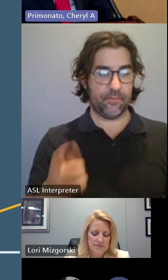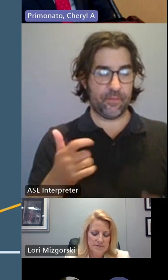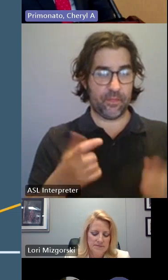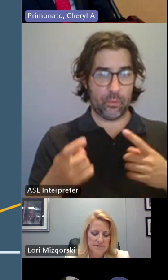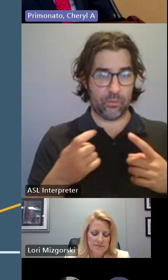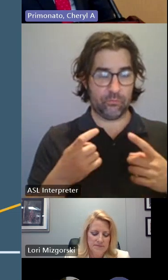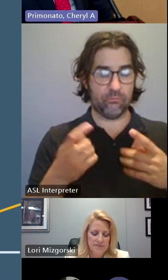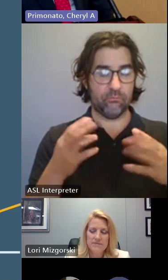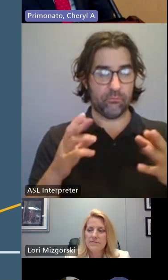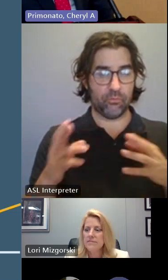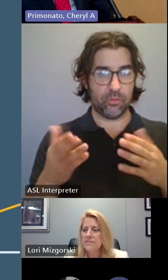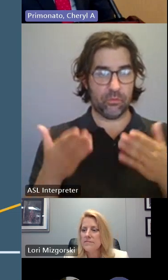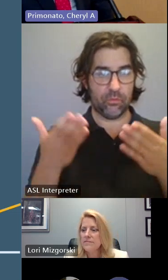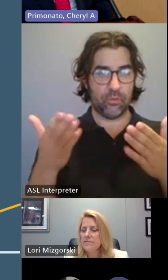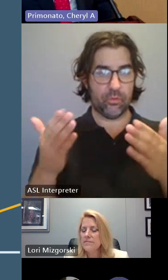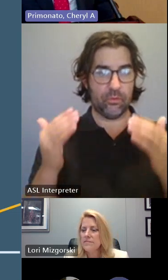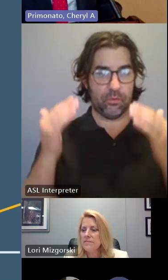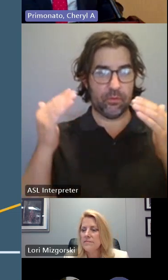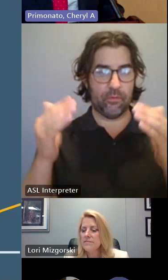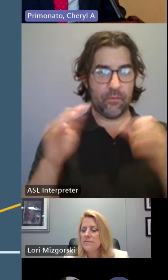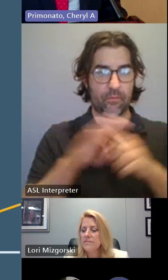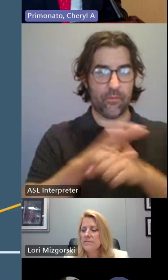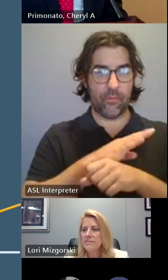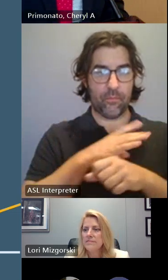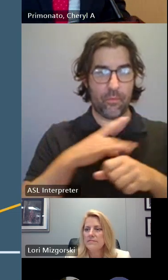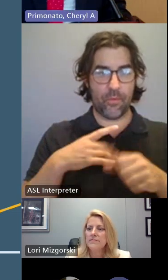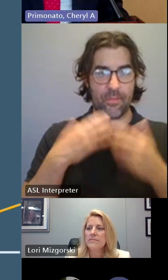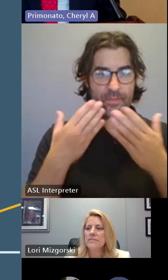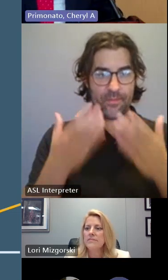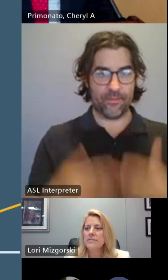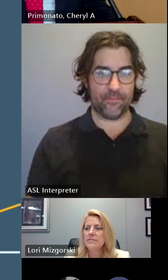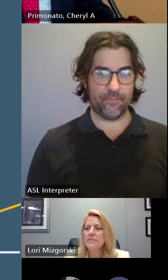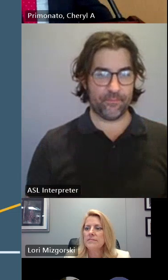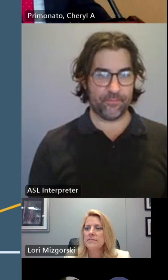respectfully request this be taken to the full board. Thank you.